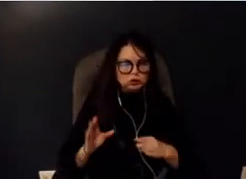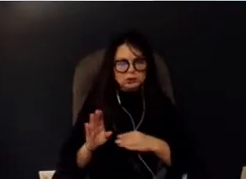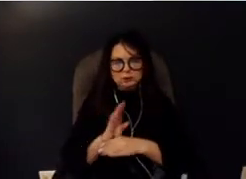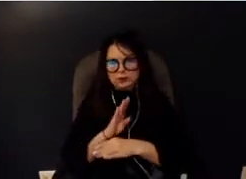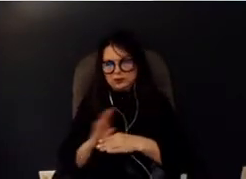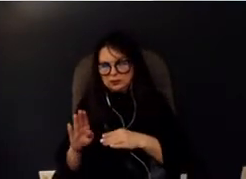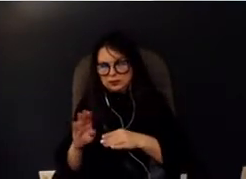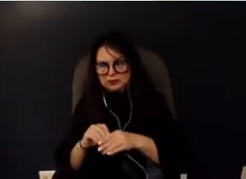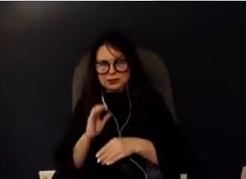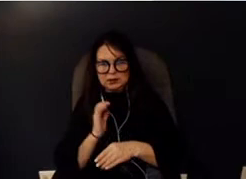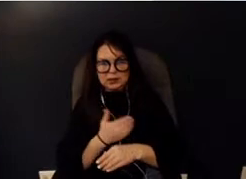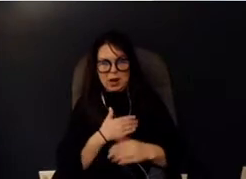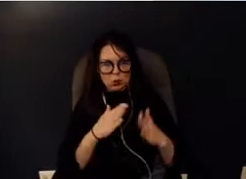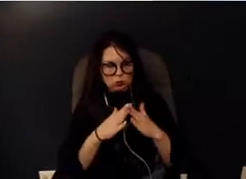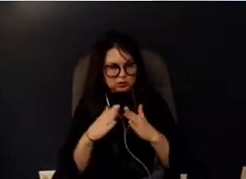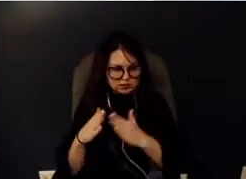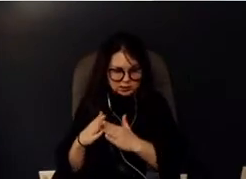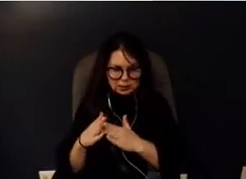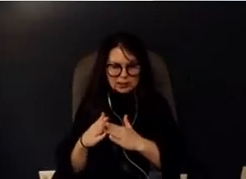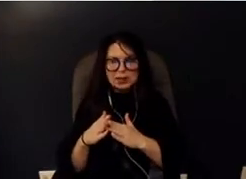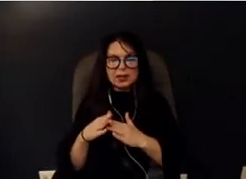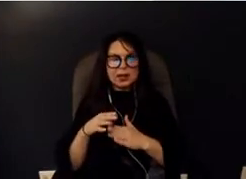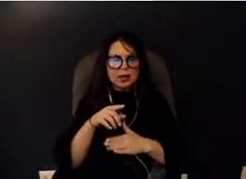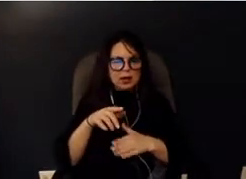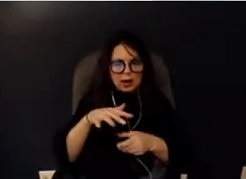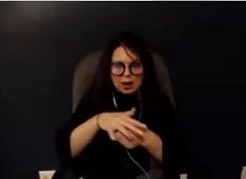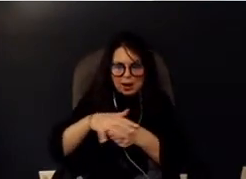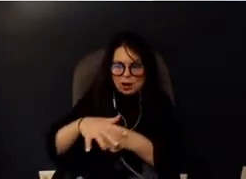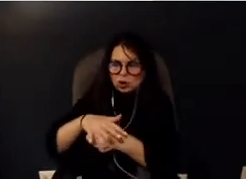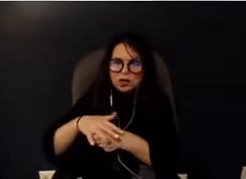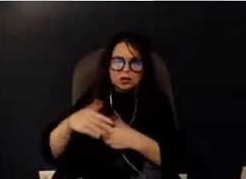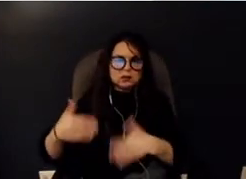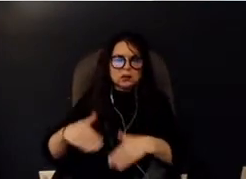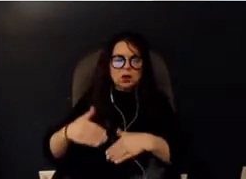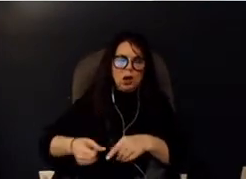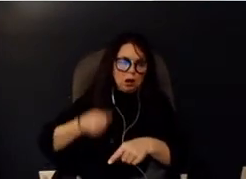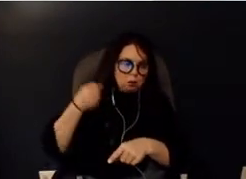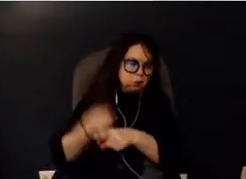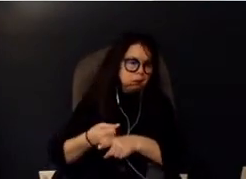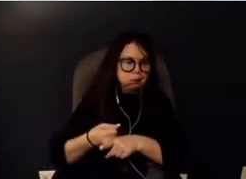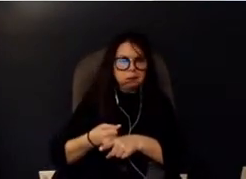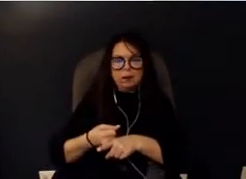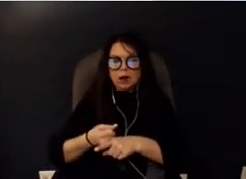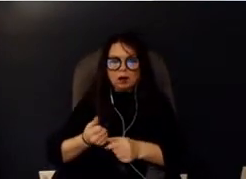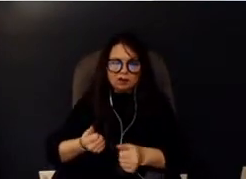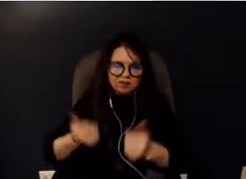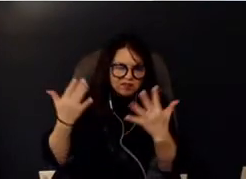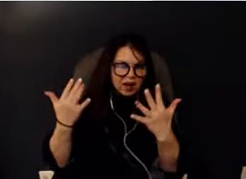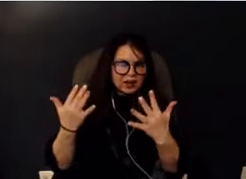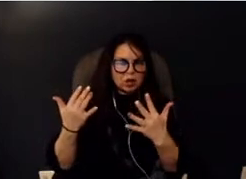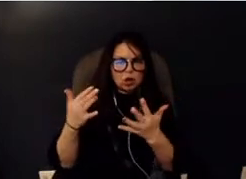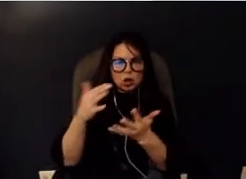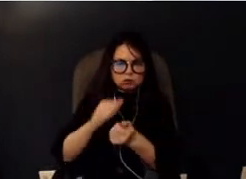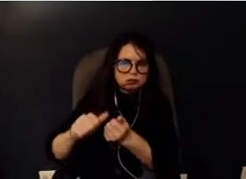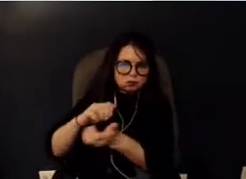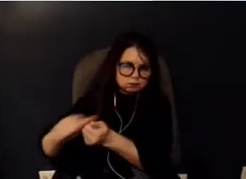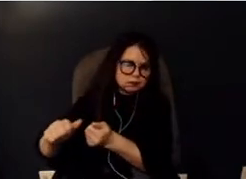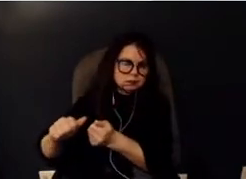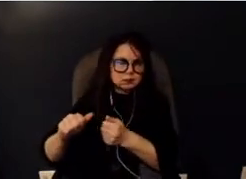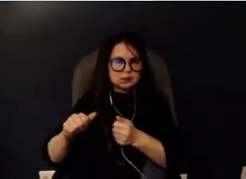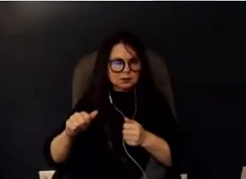that were hit the hardest from fire damage and other damage during the events that happened this